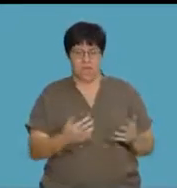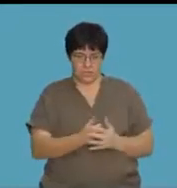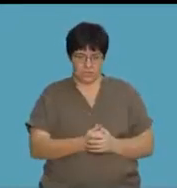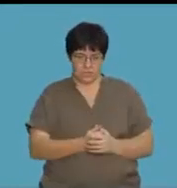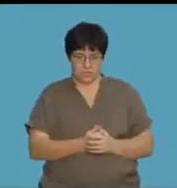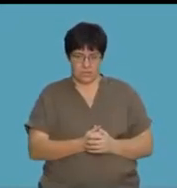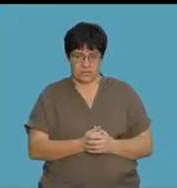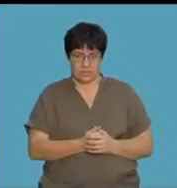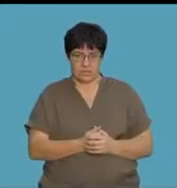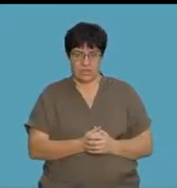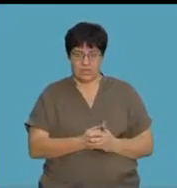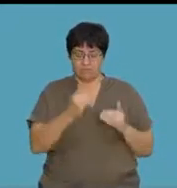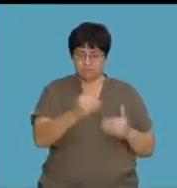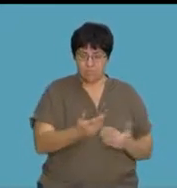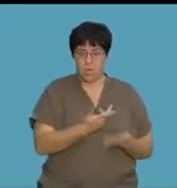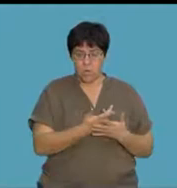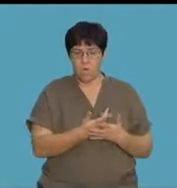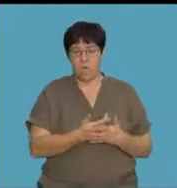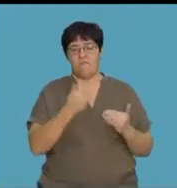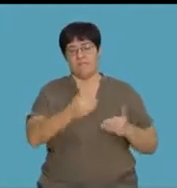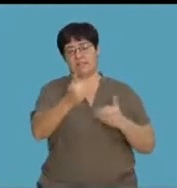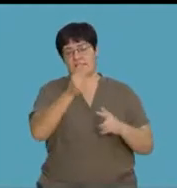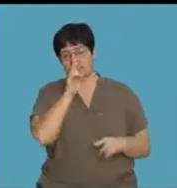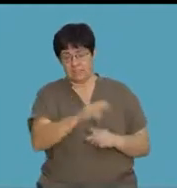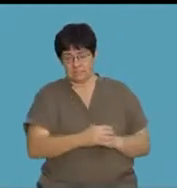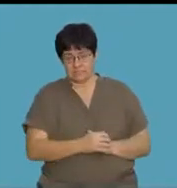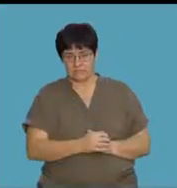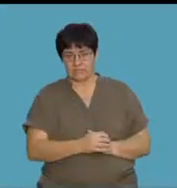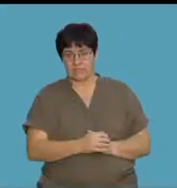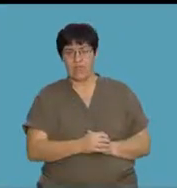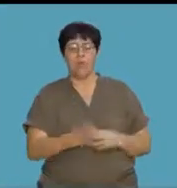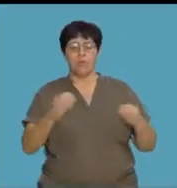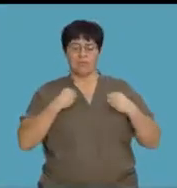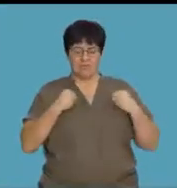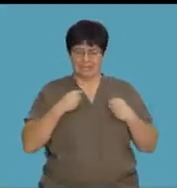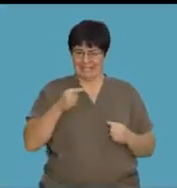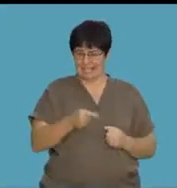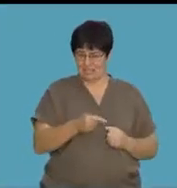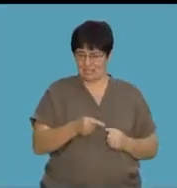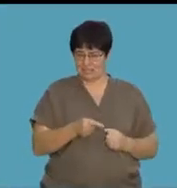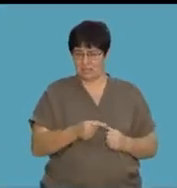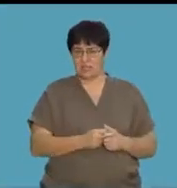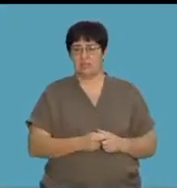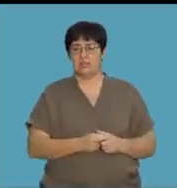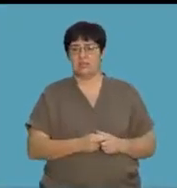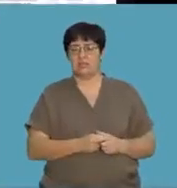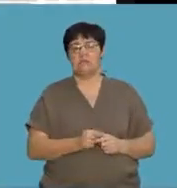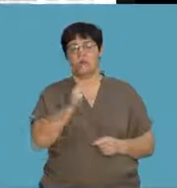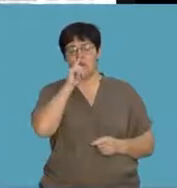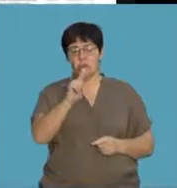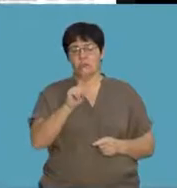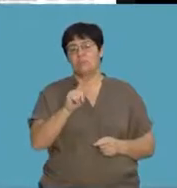of the state or the phase. Okay, now let's look at the properties of a solid very quickly. Okay, let's use